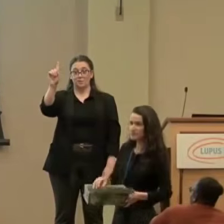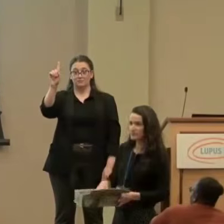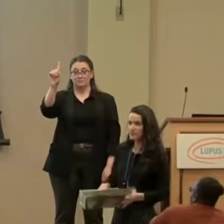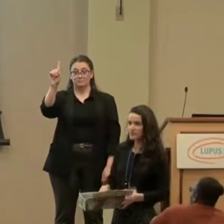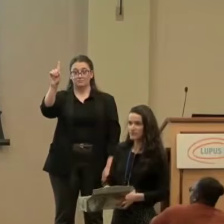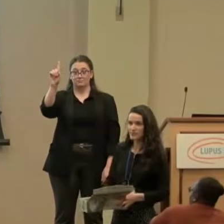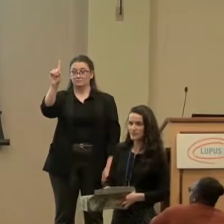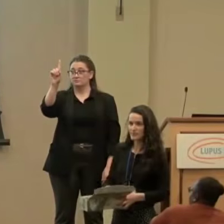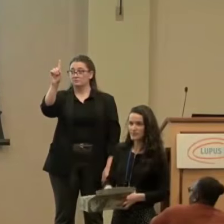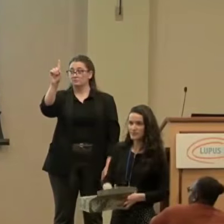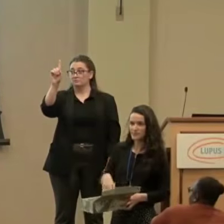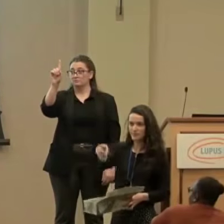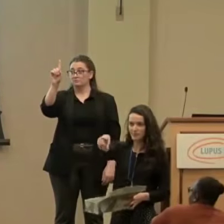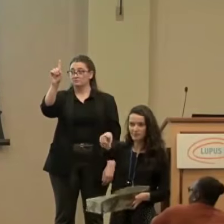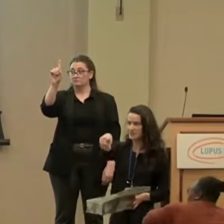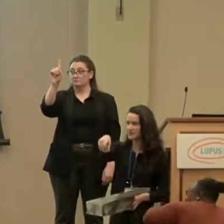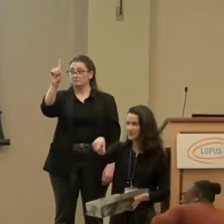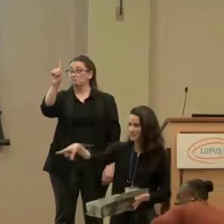730101.